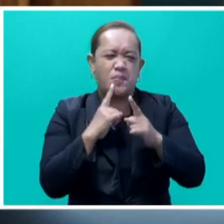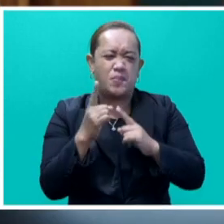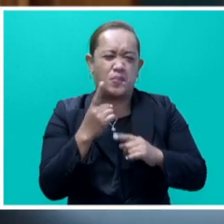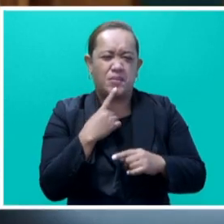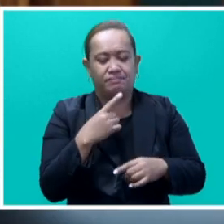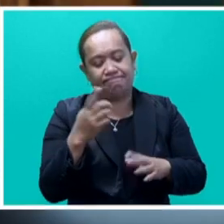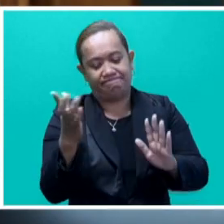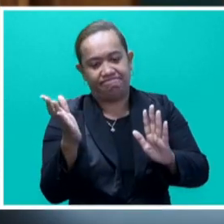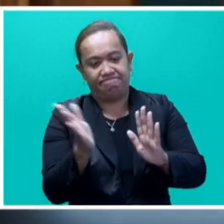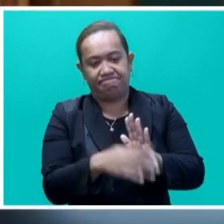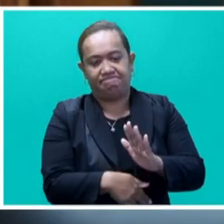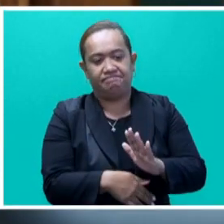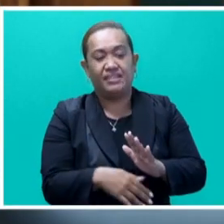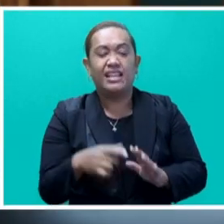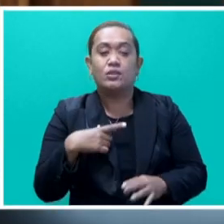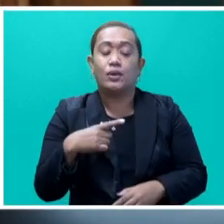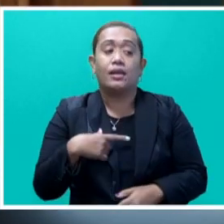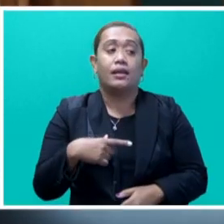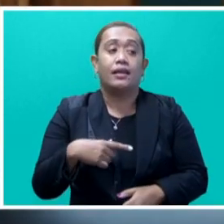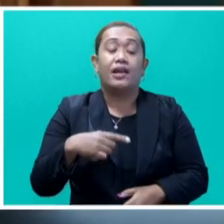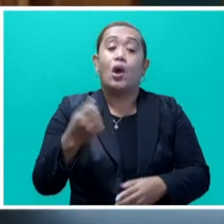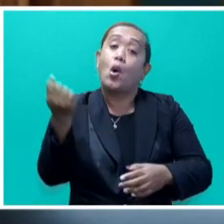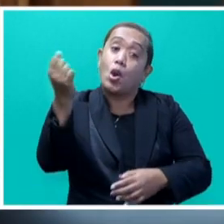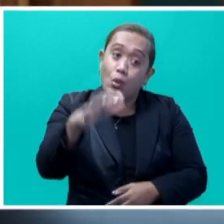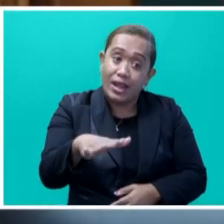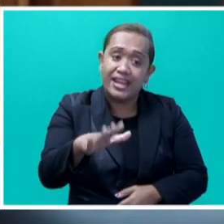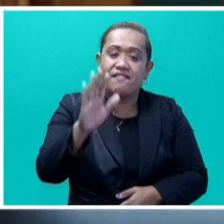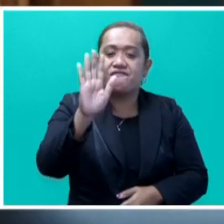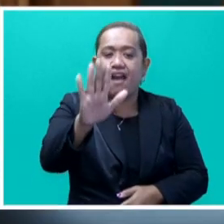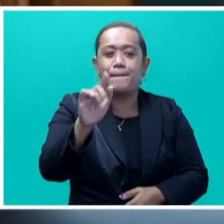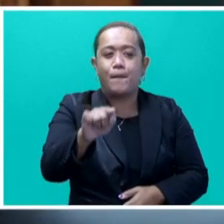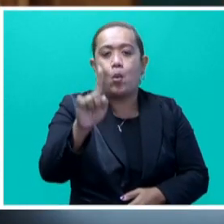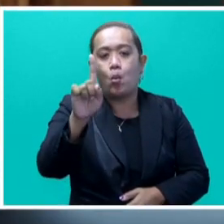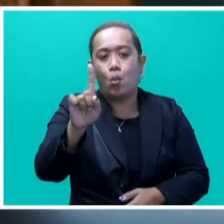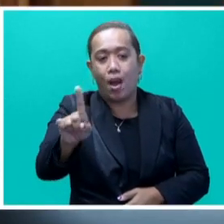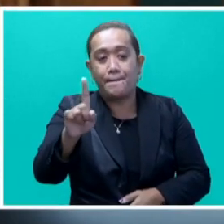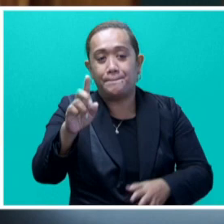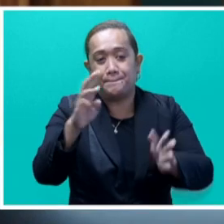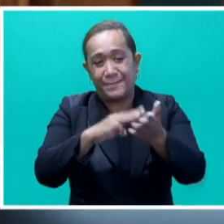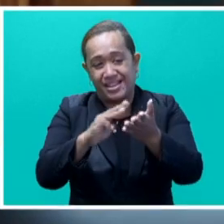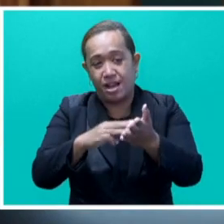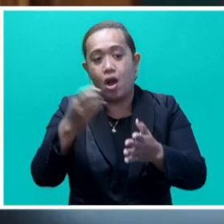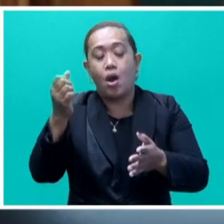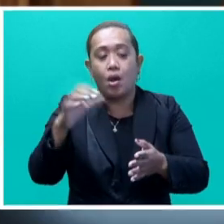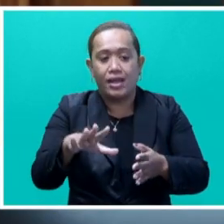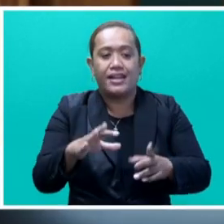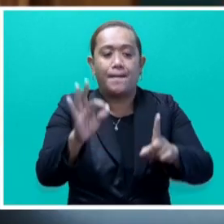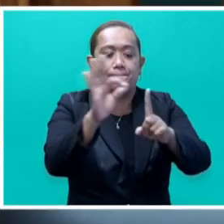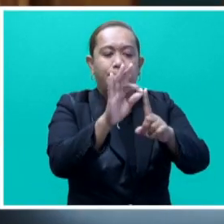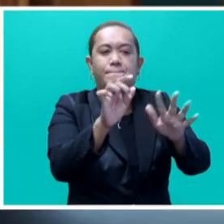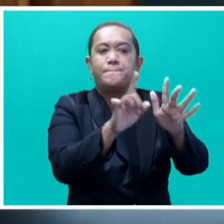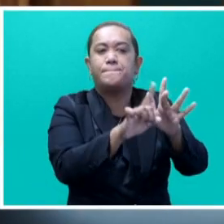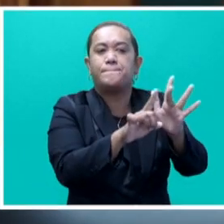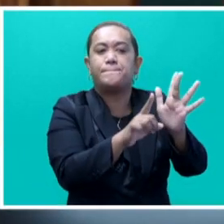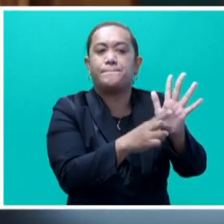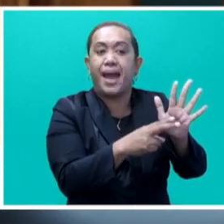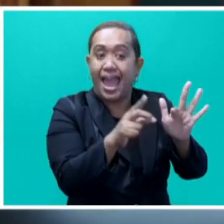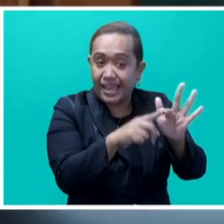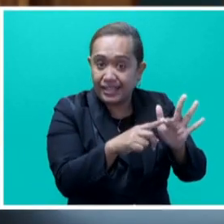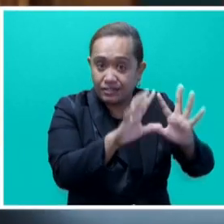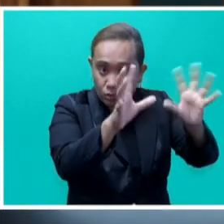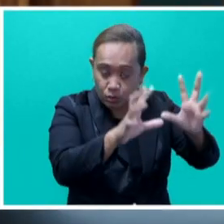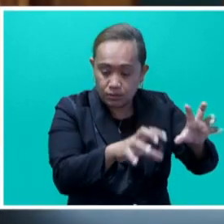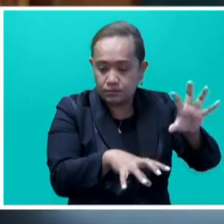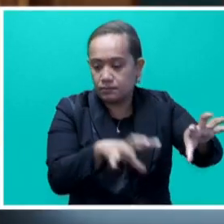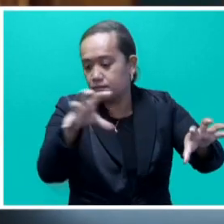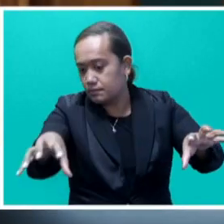planted, 5.1 million are pine trees and almost 1 million are mahogany trees. The balance of 1.5 million